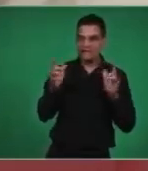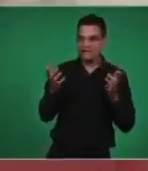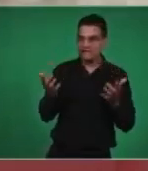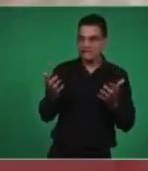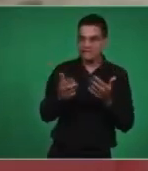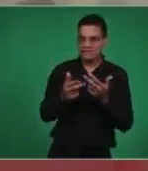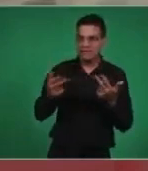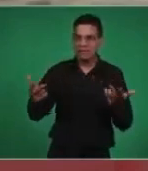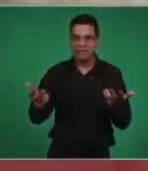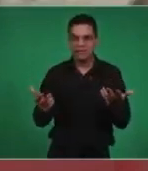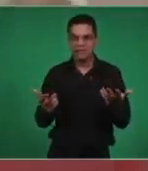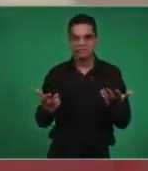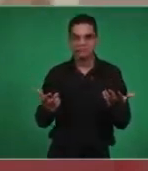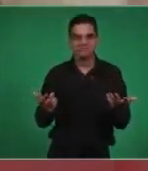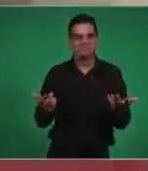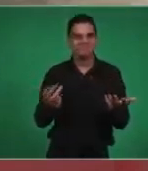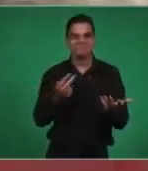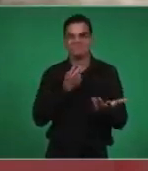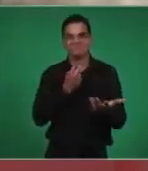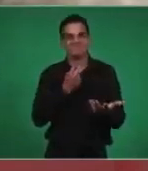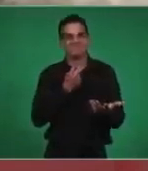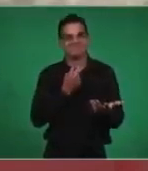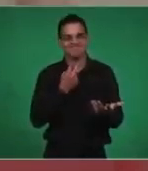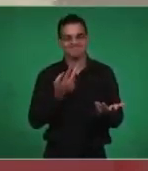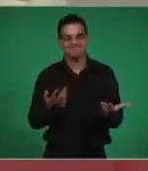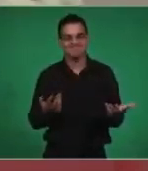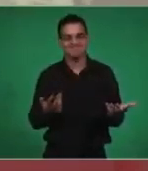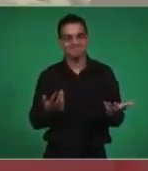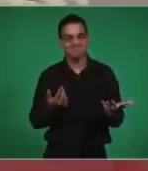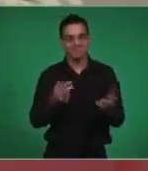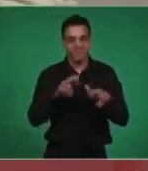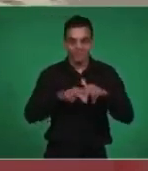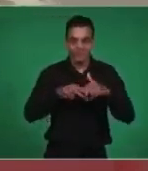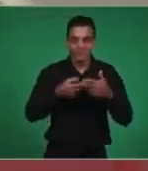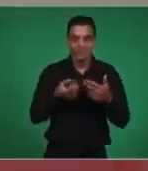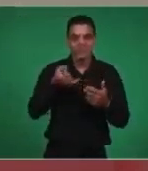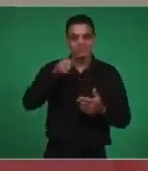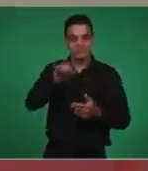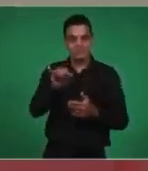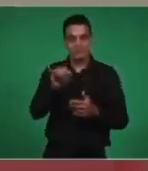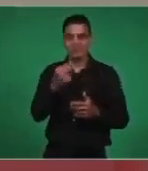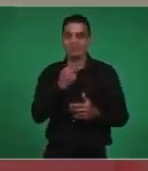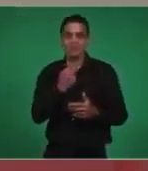you see a big display of flesh, then the situation gets complicated.